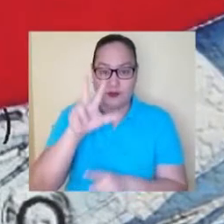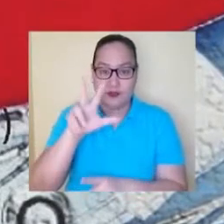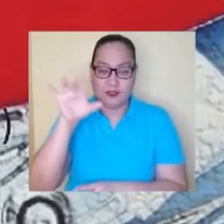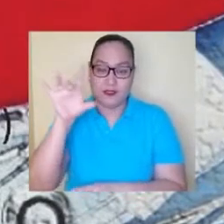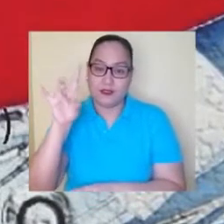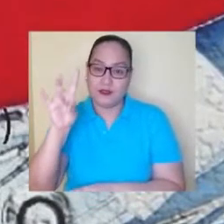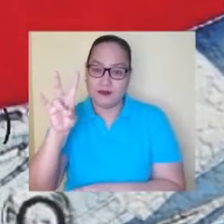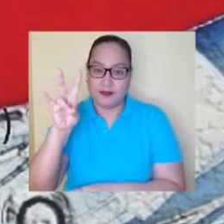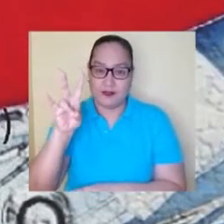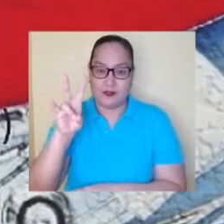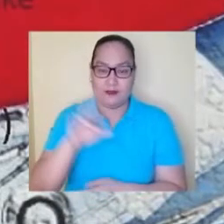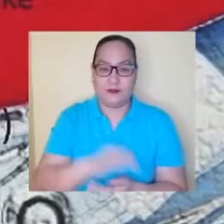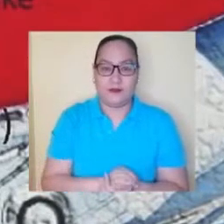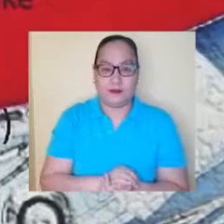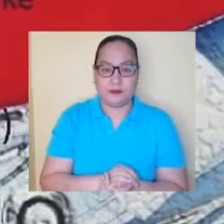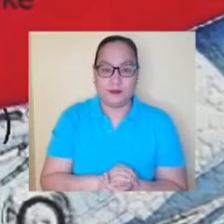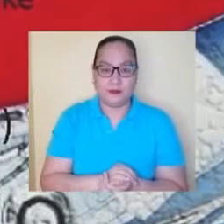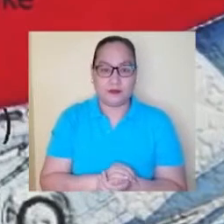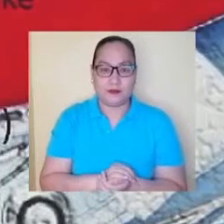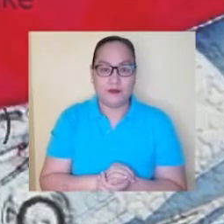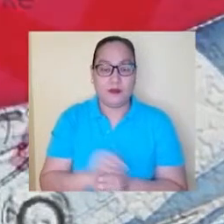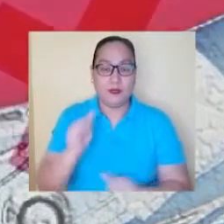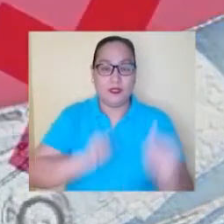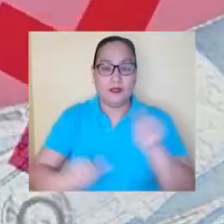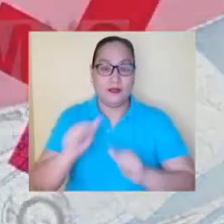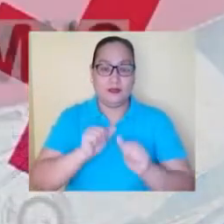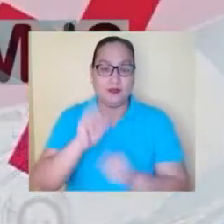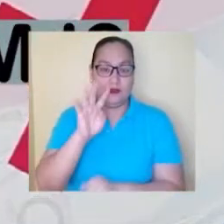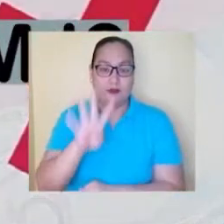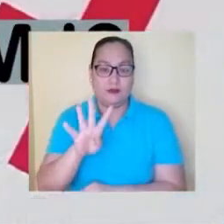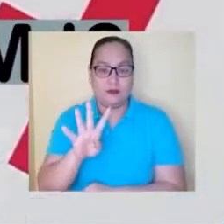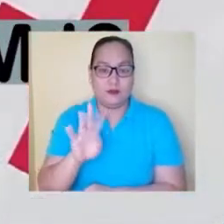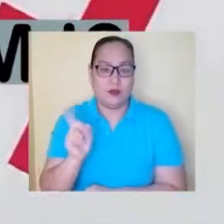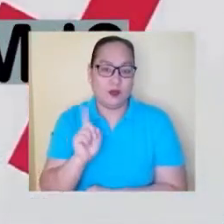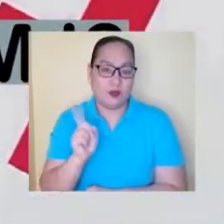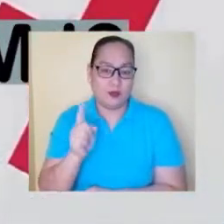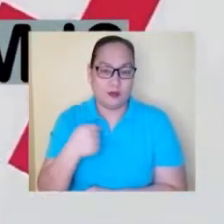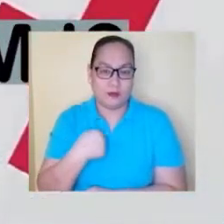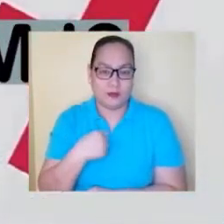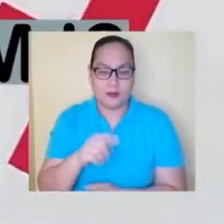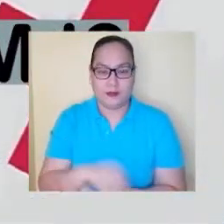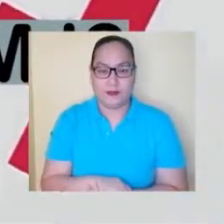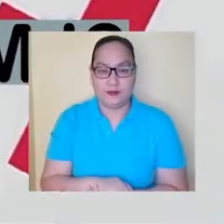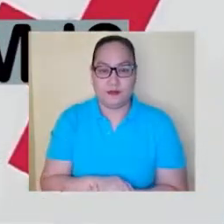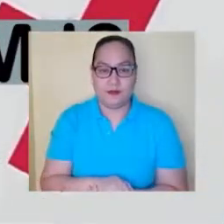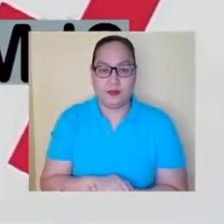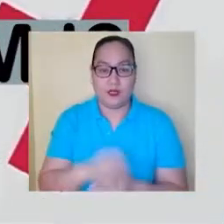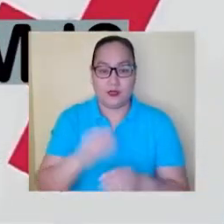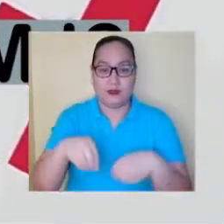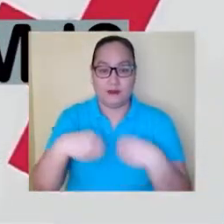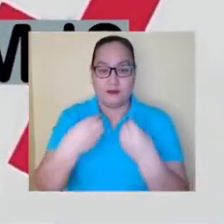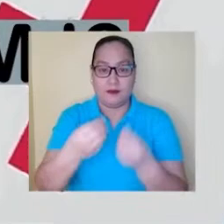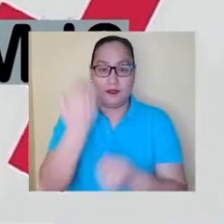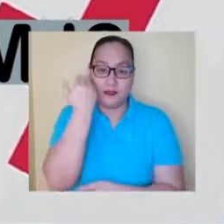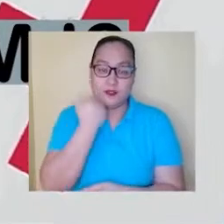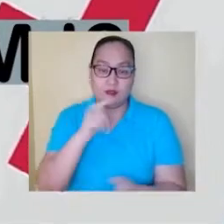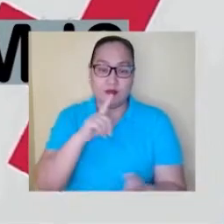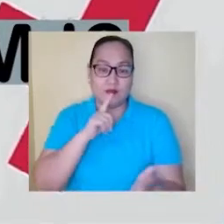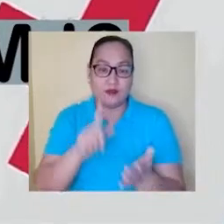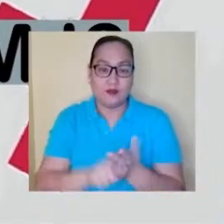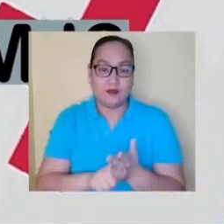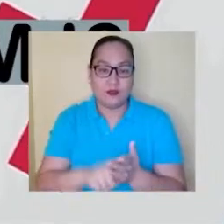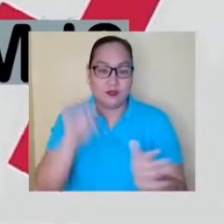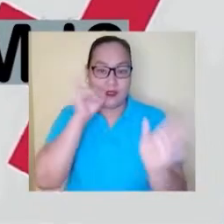37 degrees Celsius. Activity 4. What am I? Fill in the missing letters to identify the